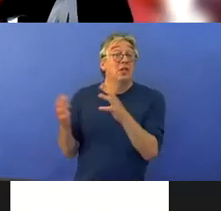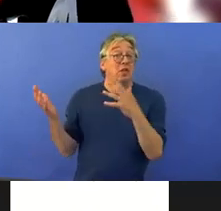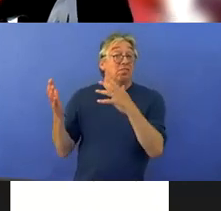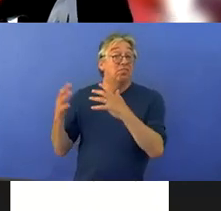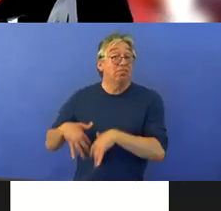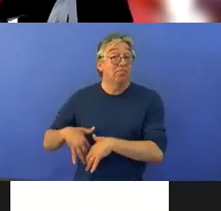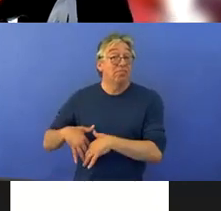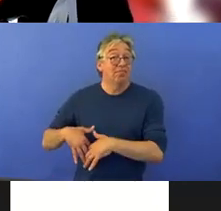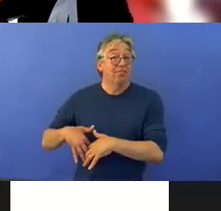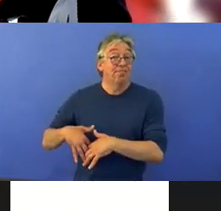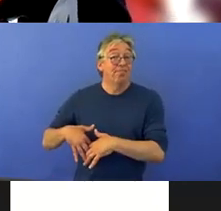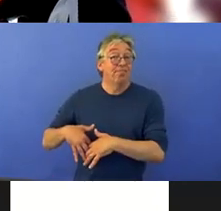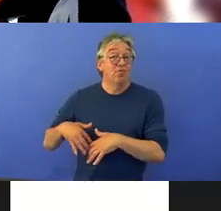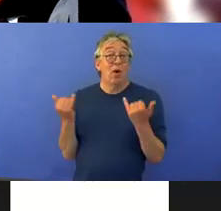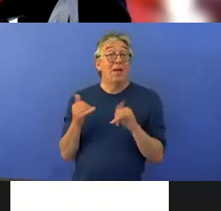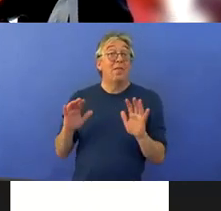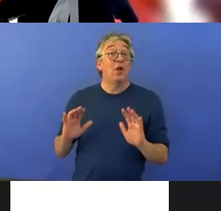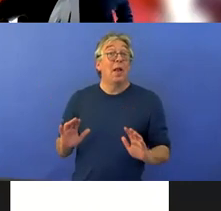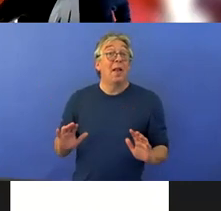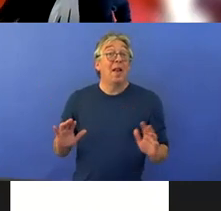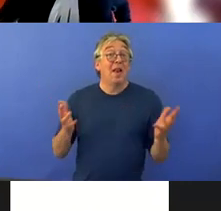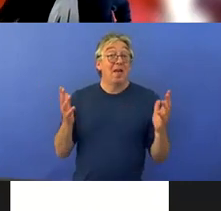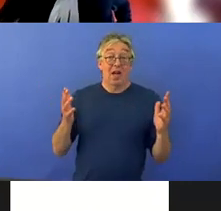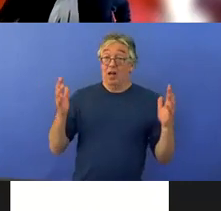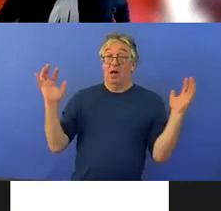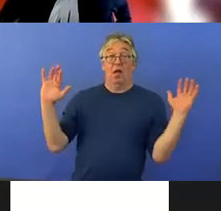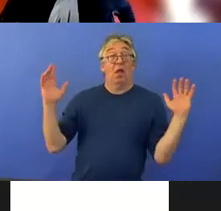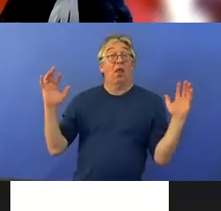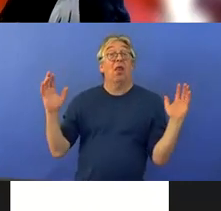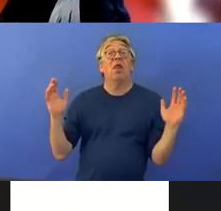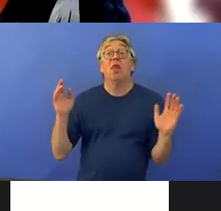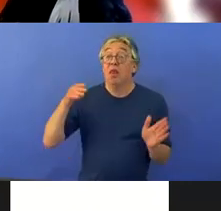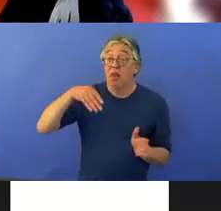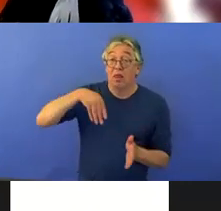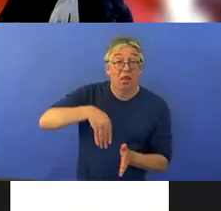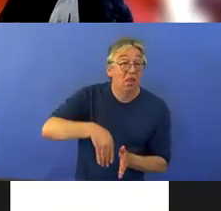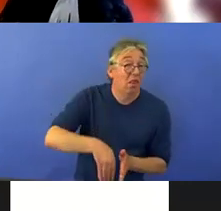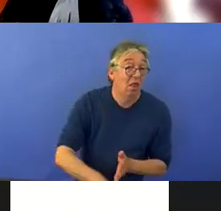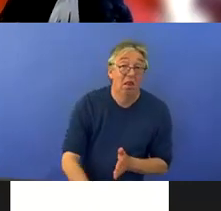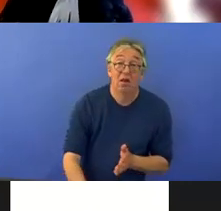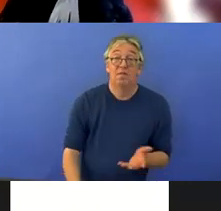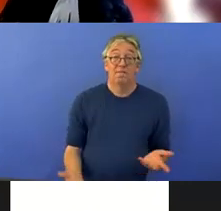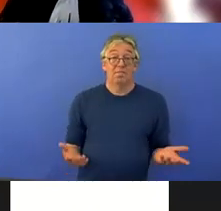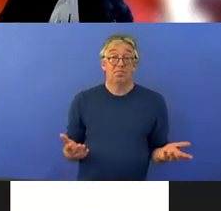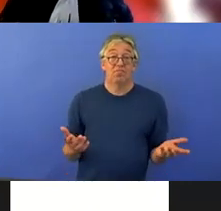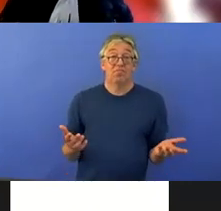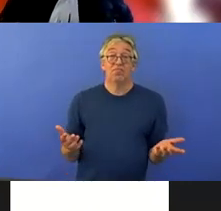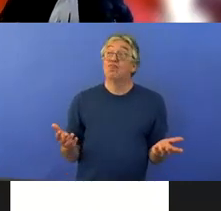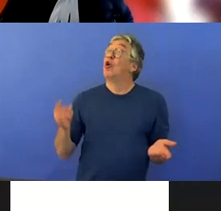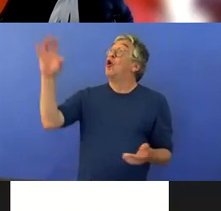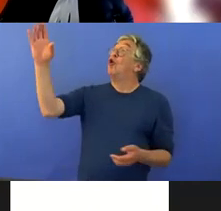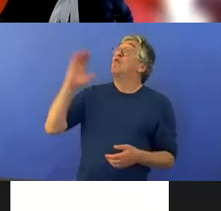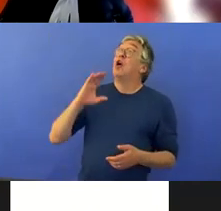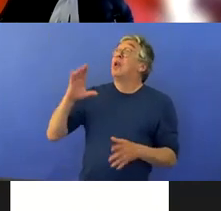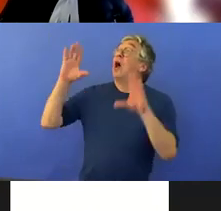living organizations that are losing and no longer getting funding,